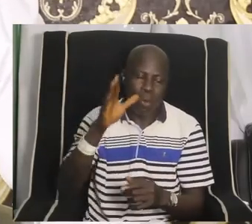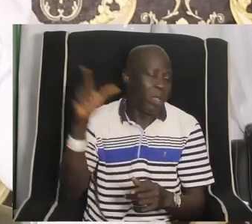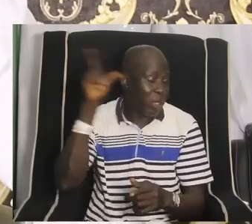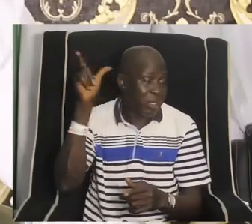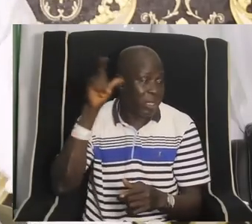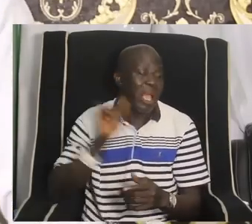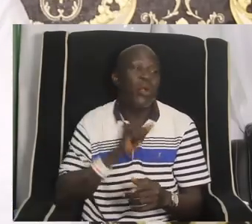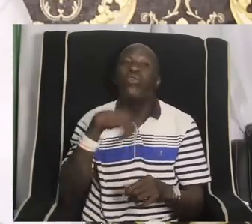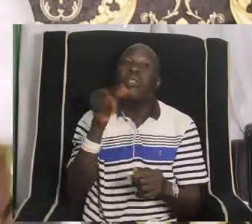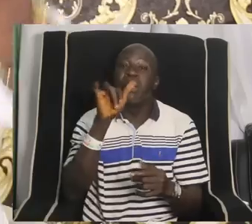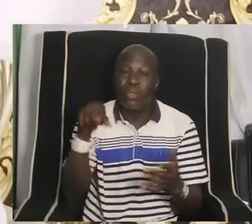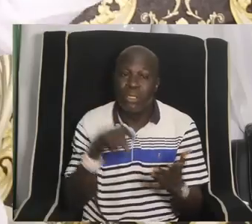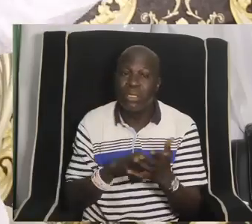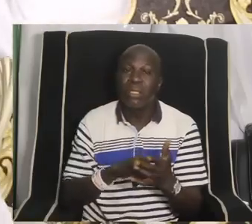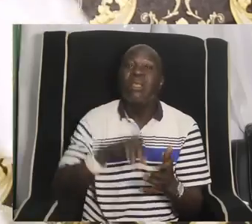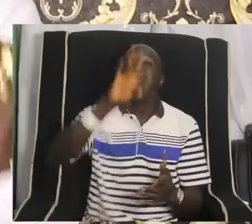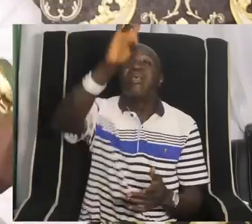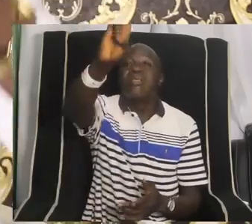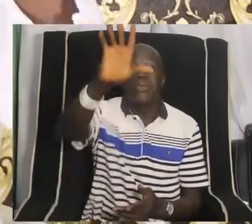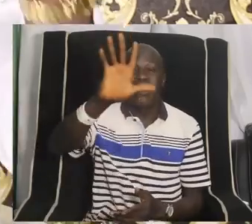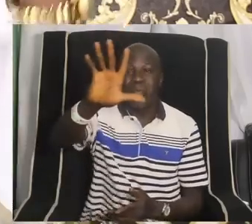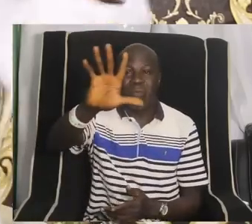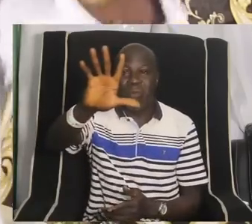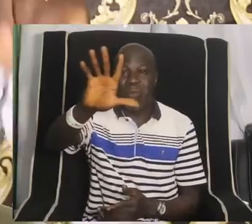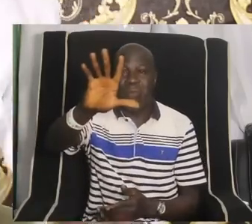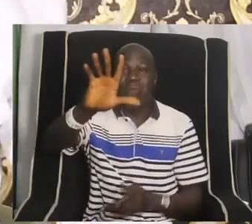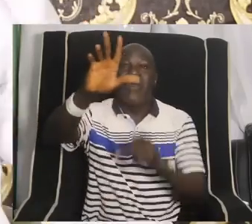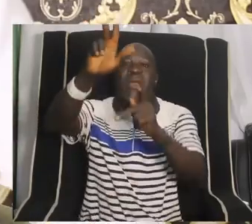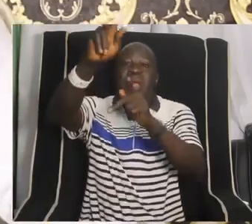me, sir. I want to tell you this. 75% of women have